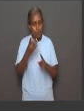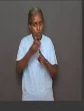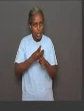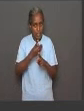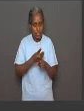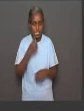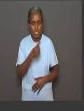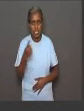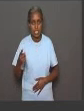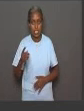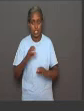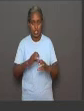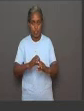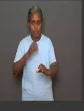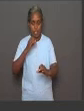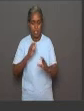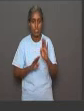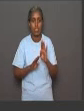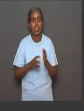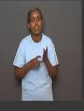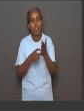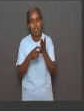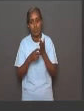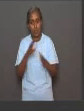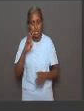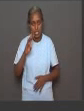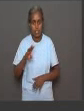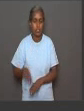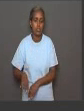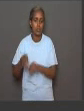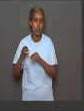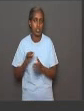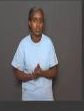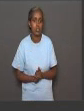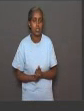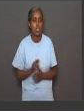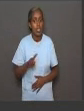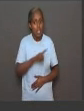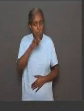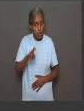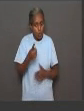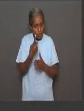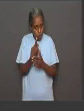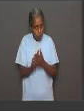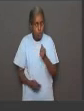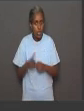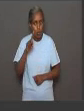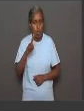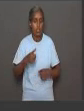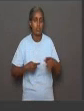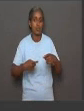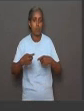Each van can transport 6 students, requires only